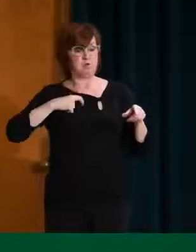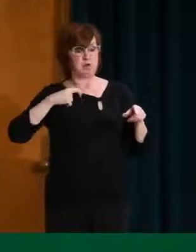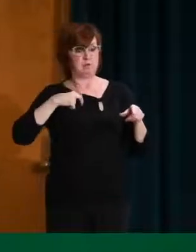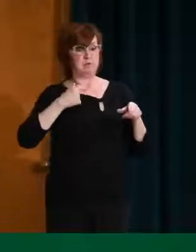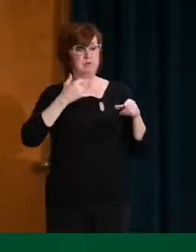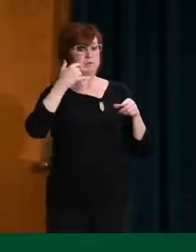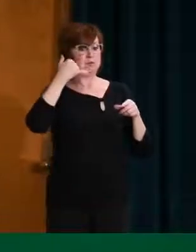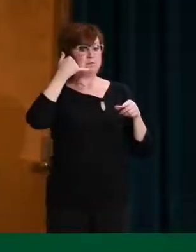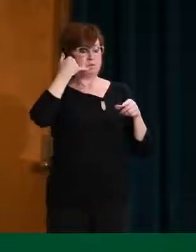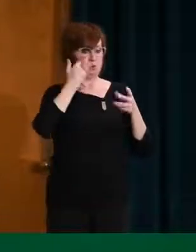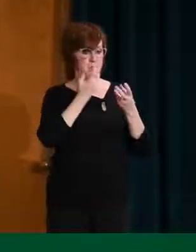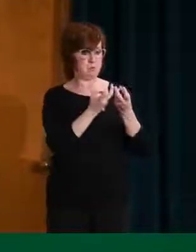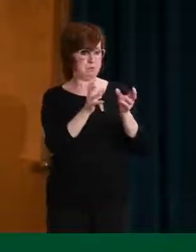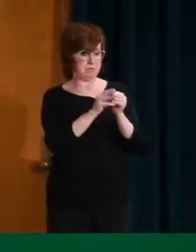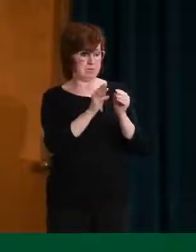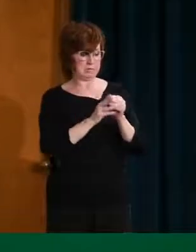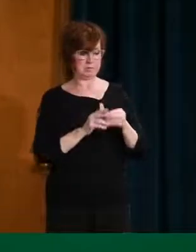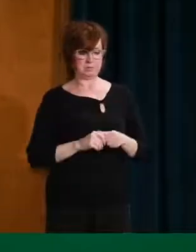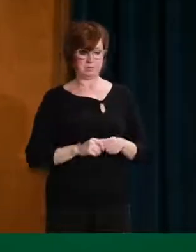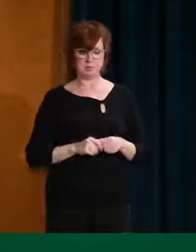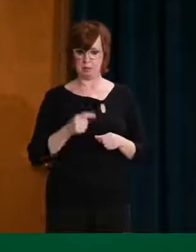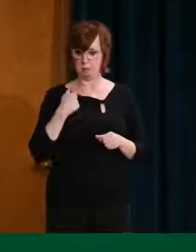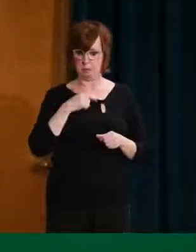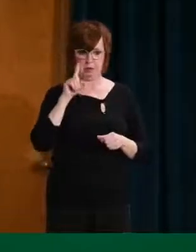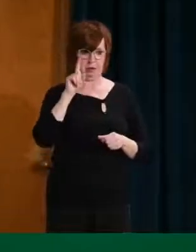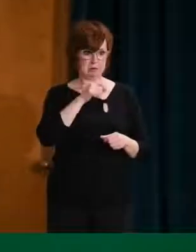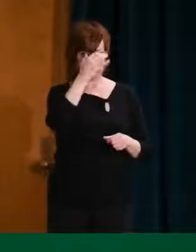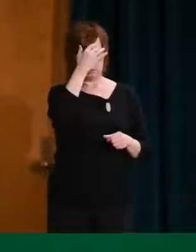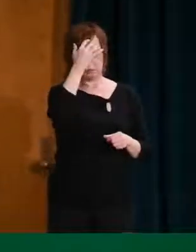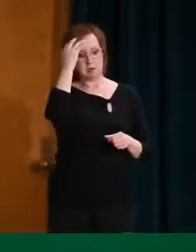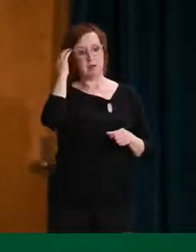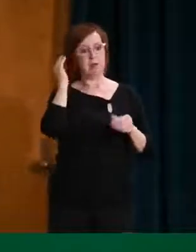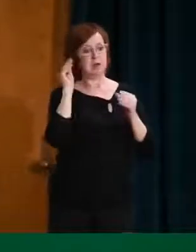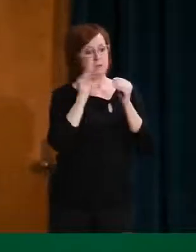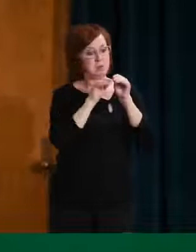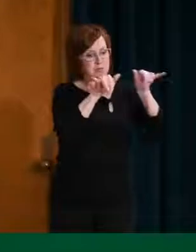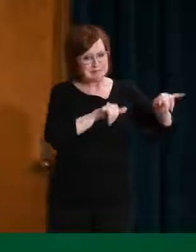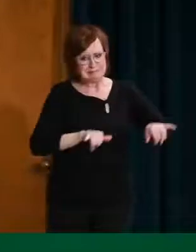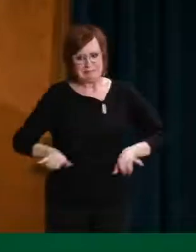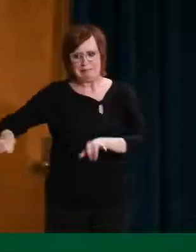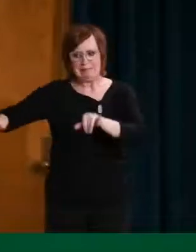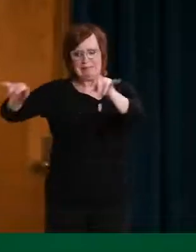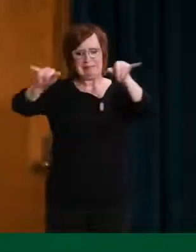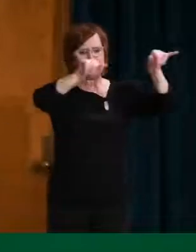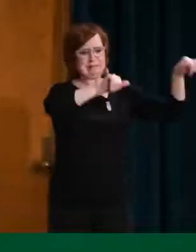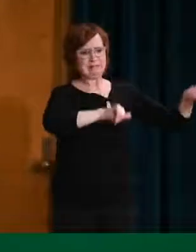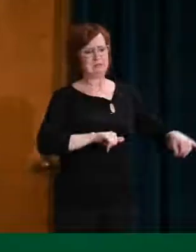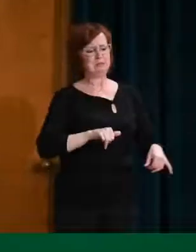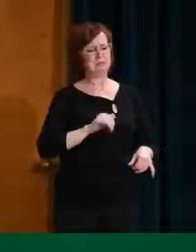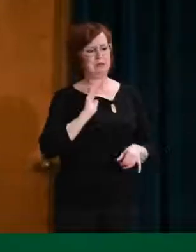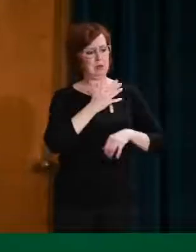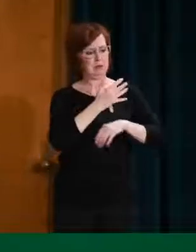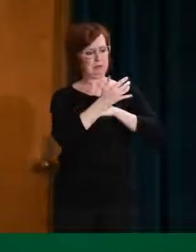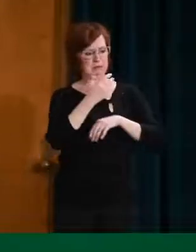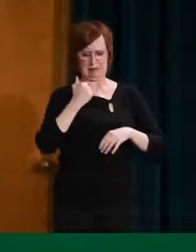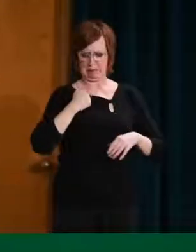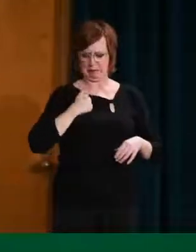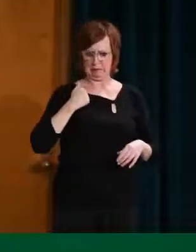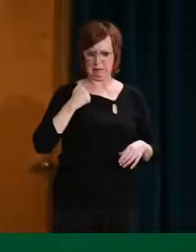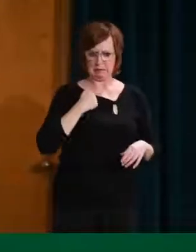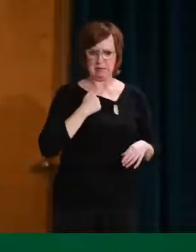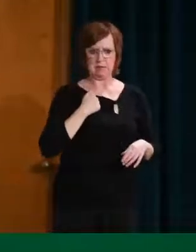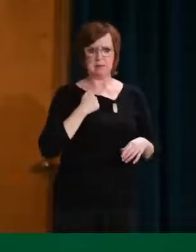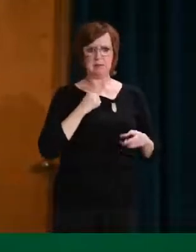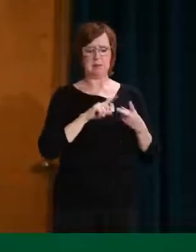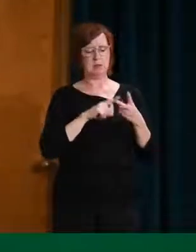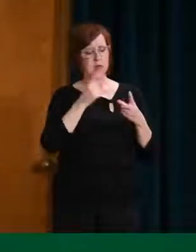standardize the use of personal protection equipment across the nation, understanding that there is a limited supply of